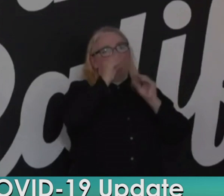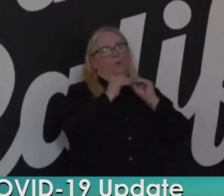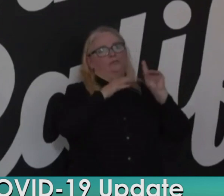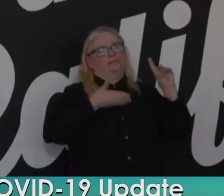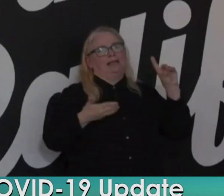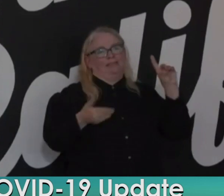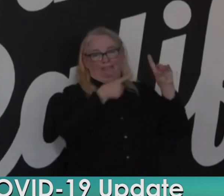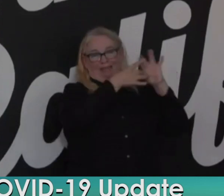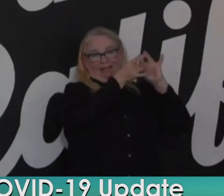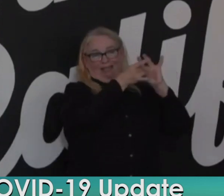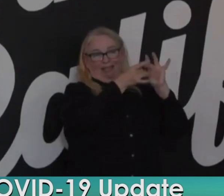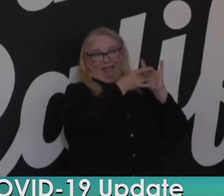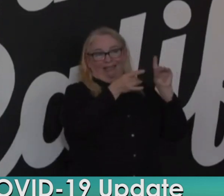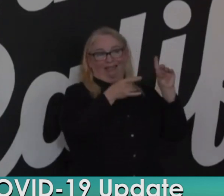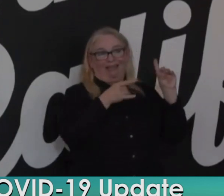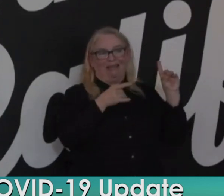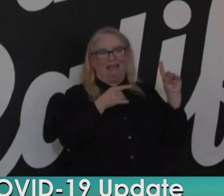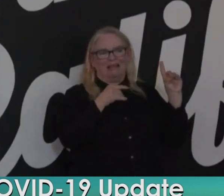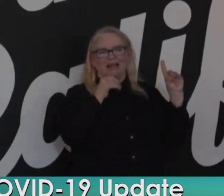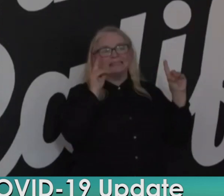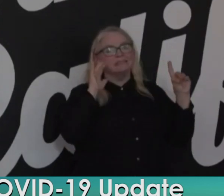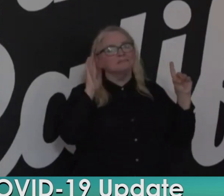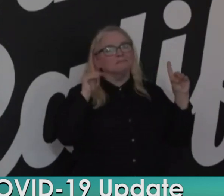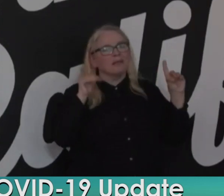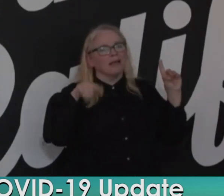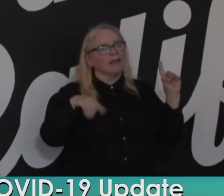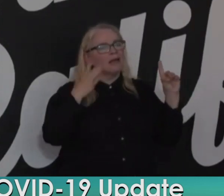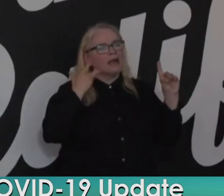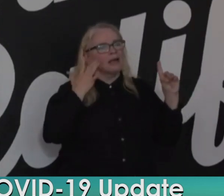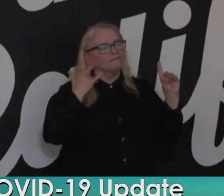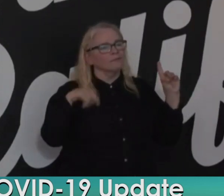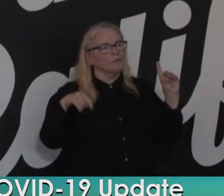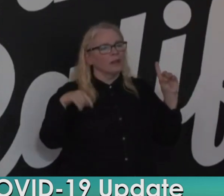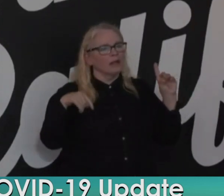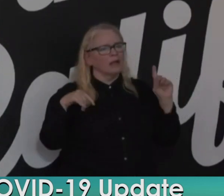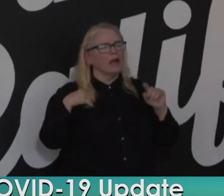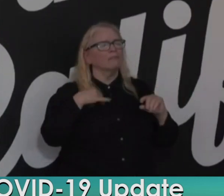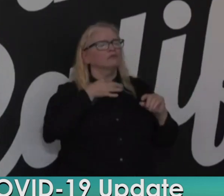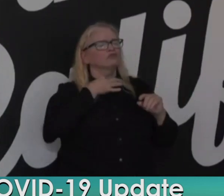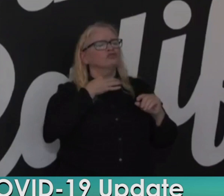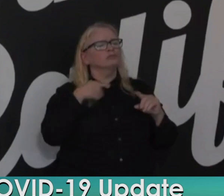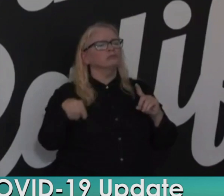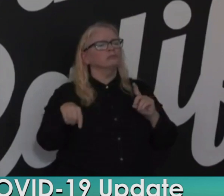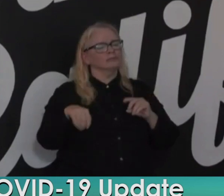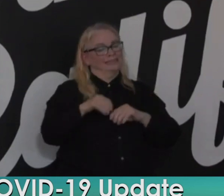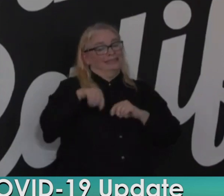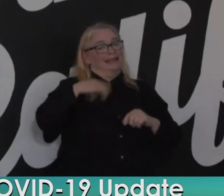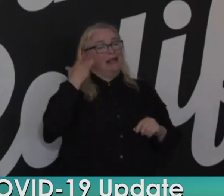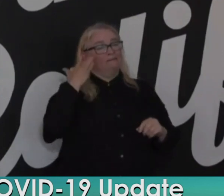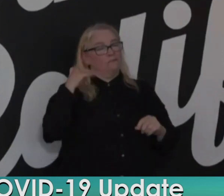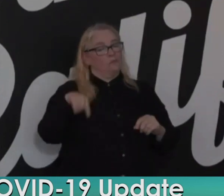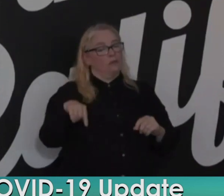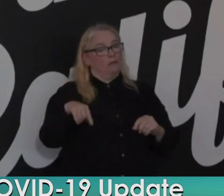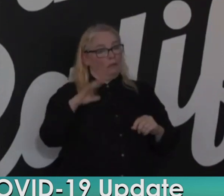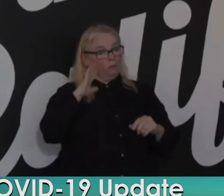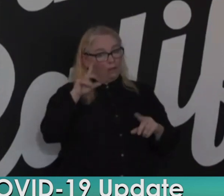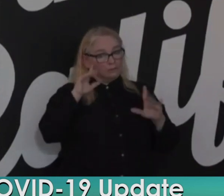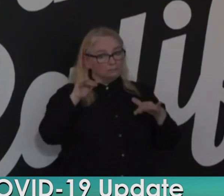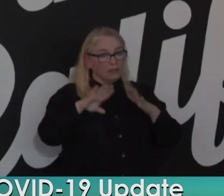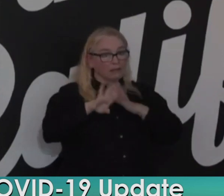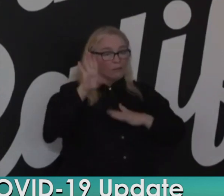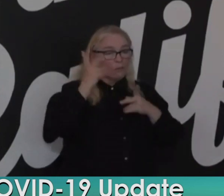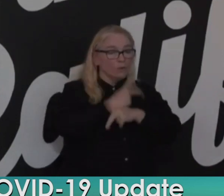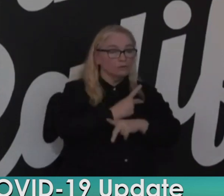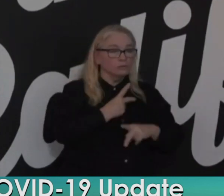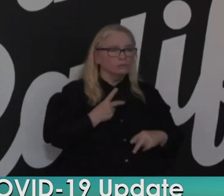in California. What does the latest run of California's model show? Why isn't the state's model more public? There are many people in the Bay Area and really